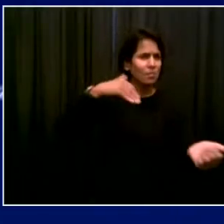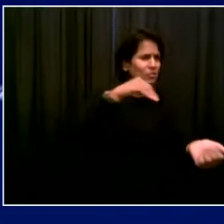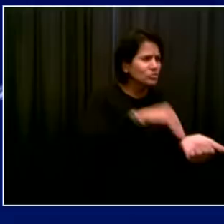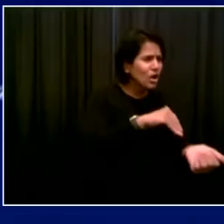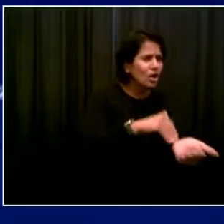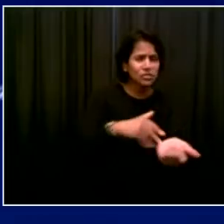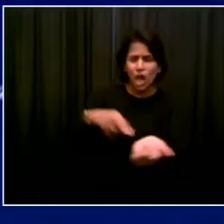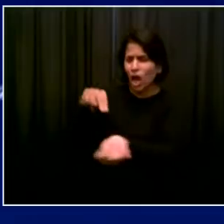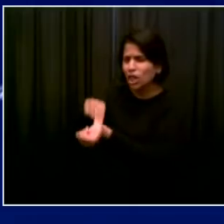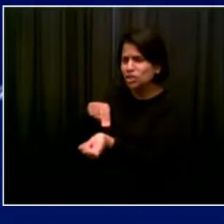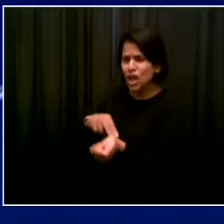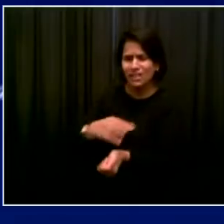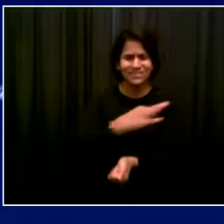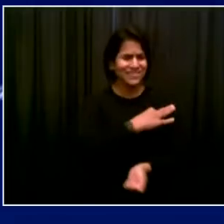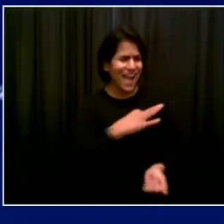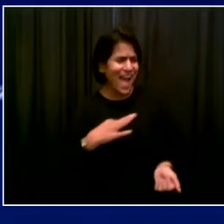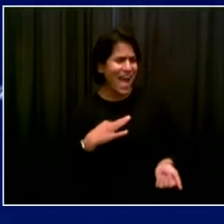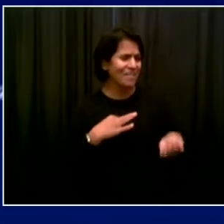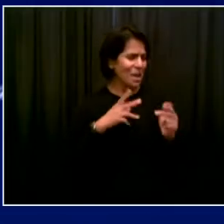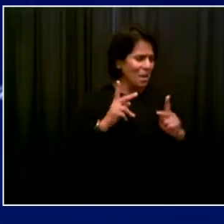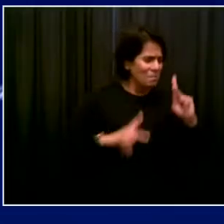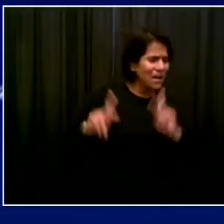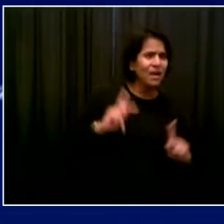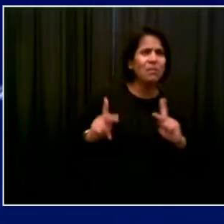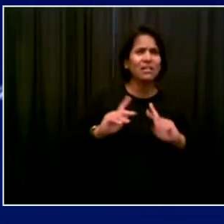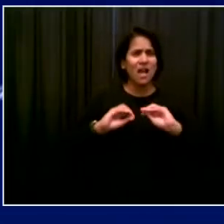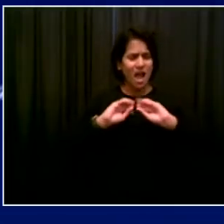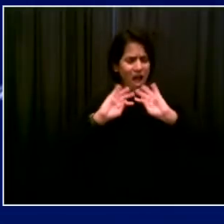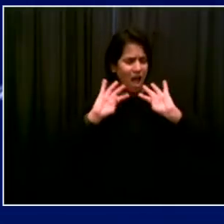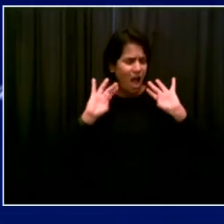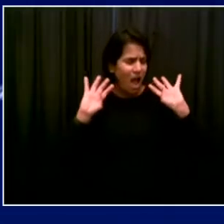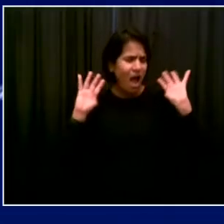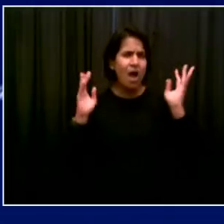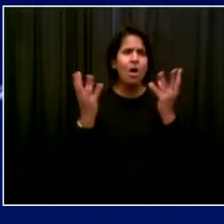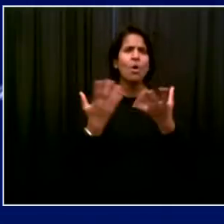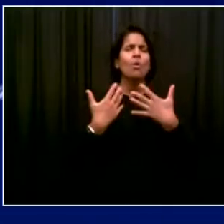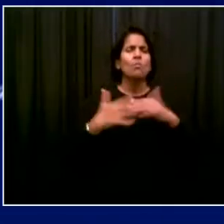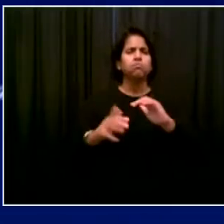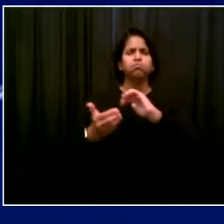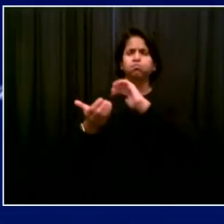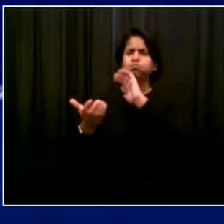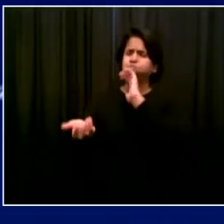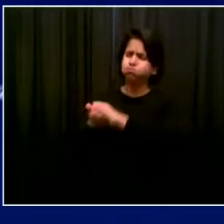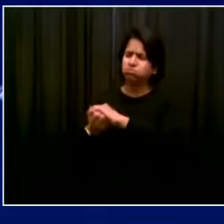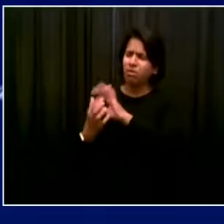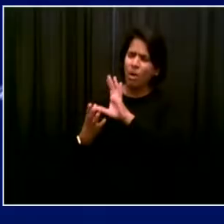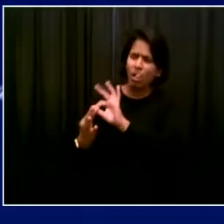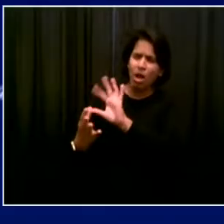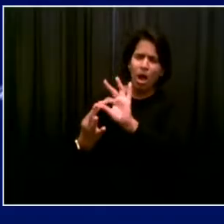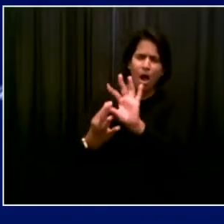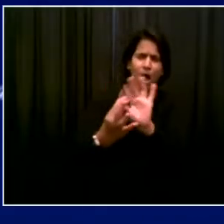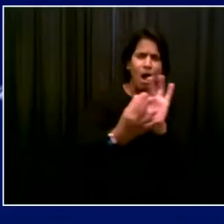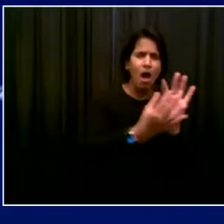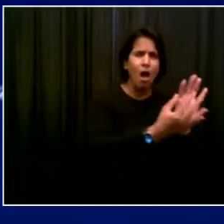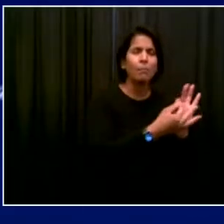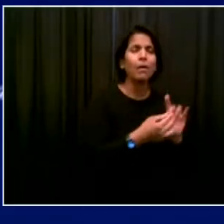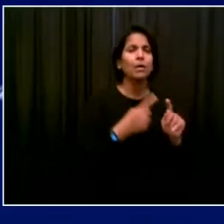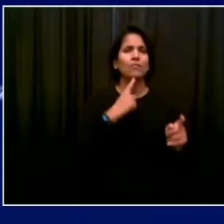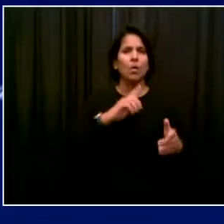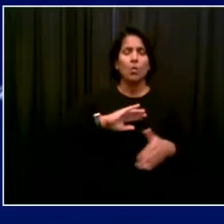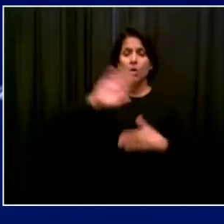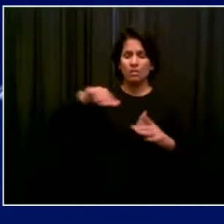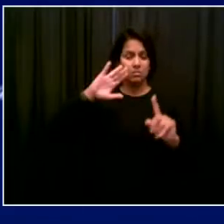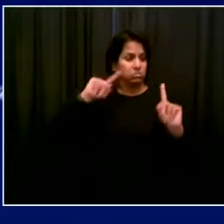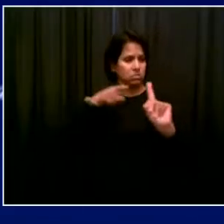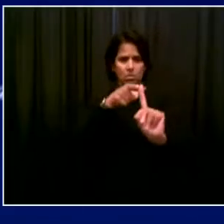primary care providers to offer vaccines in their offices. You've deployed mobile clinics across the city. You've